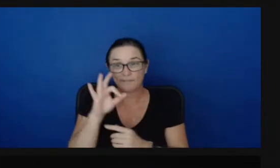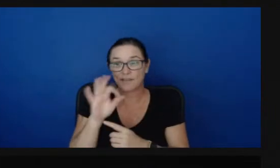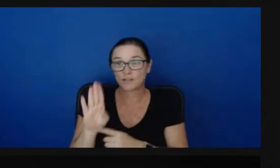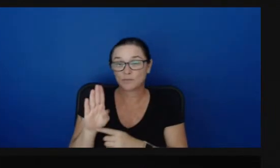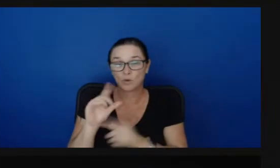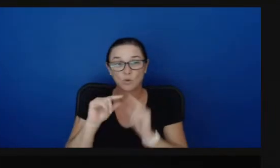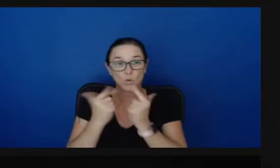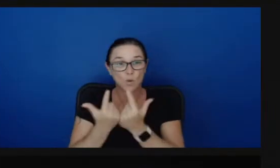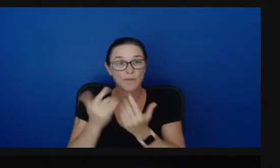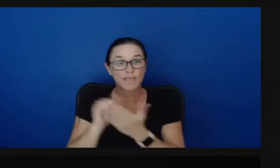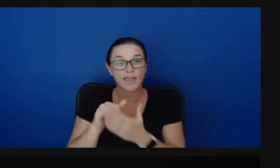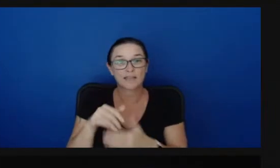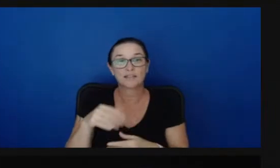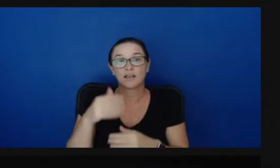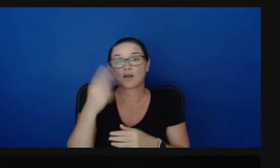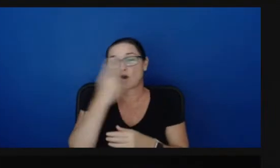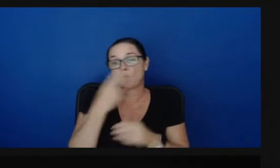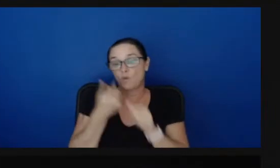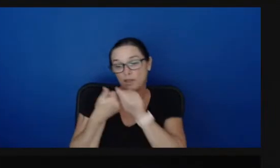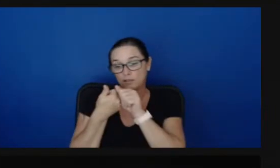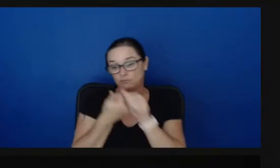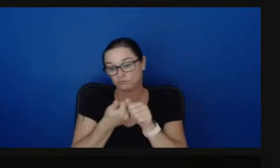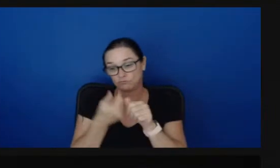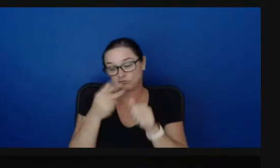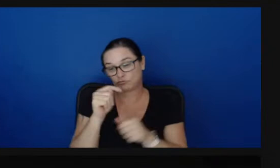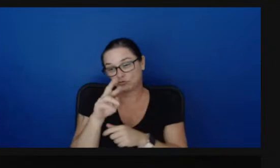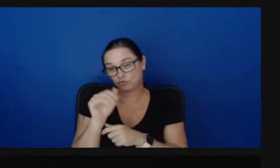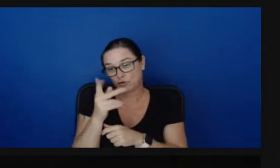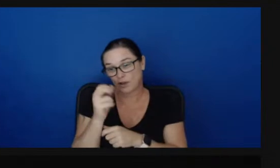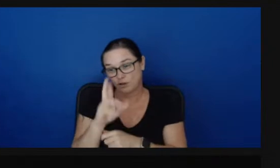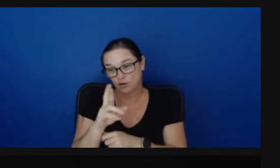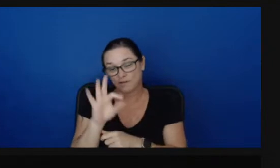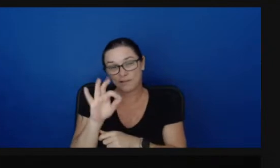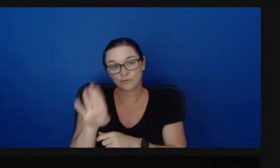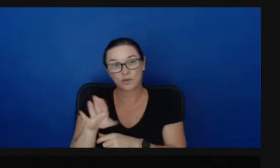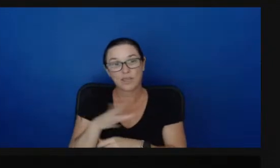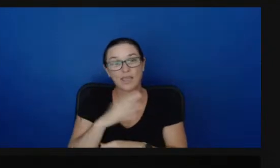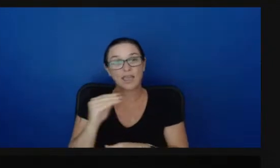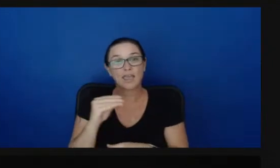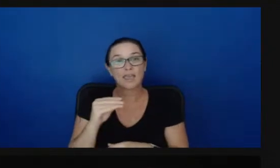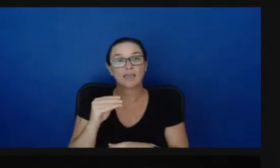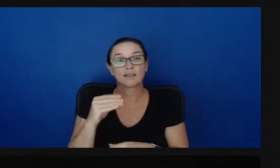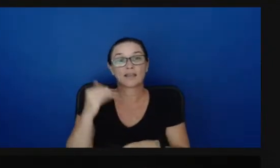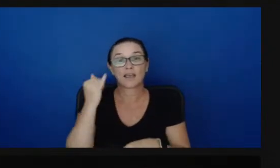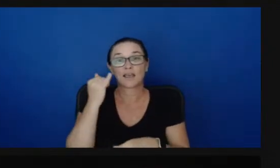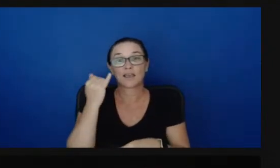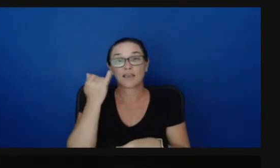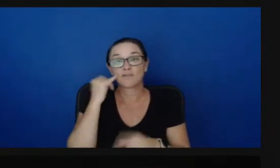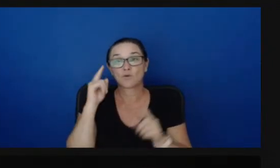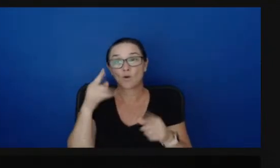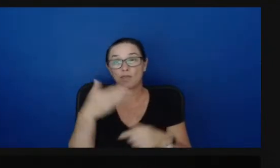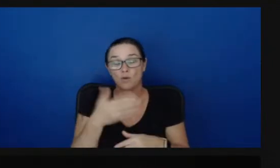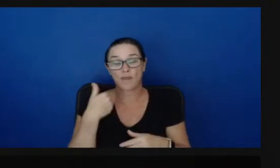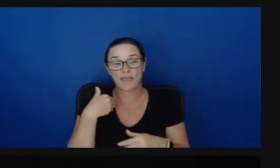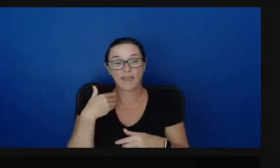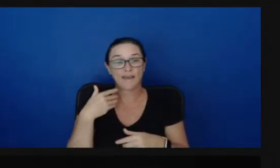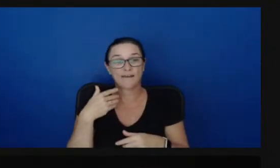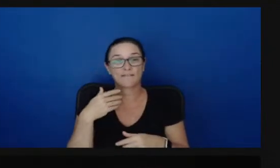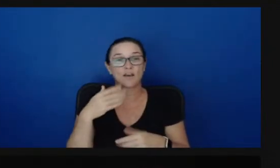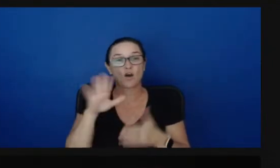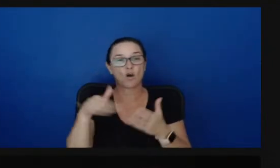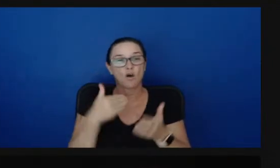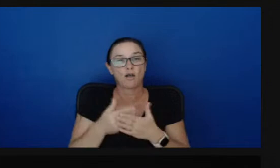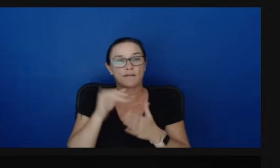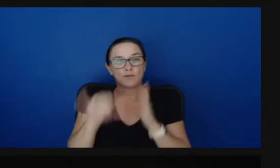That is the Hawaii Tracker Facebook group. And if you are on Hawaii Tracker, we do have a archive of all of our updates on YouTube, on